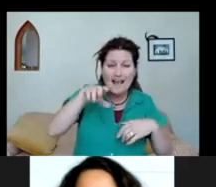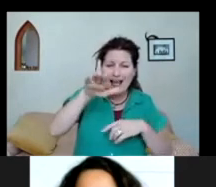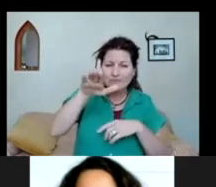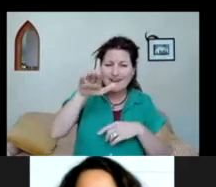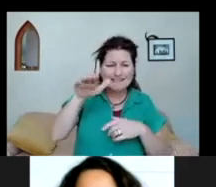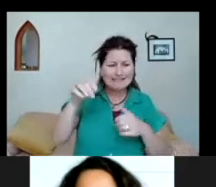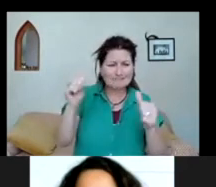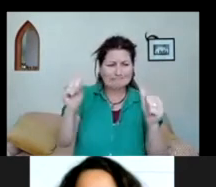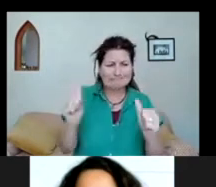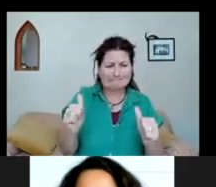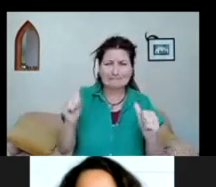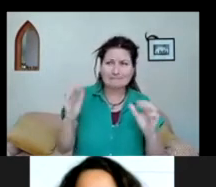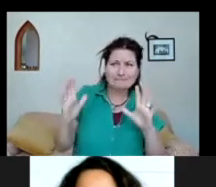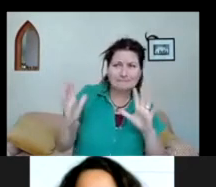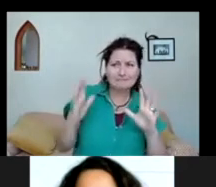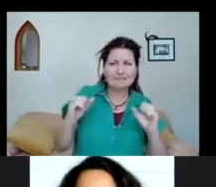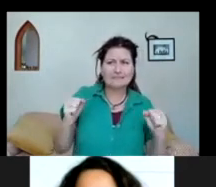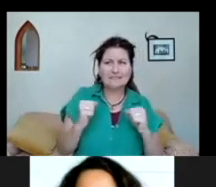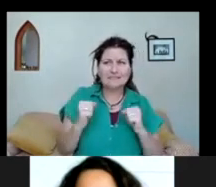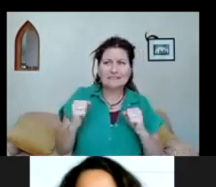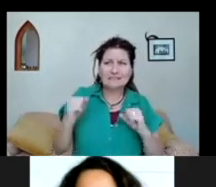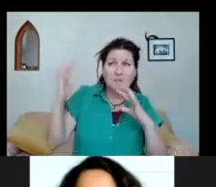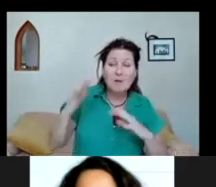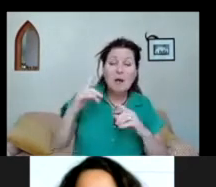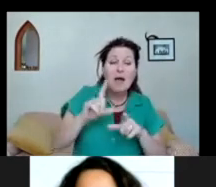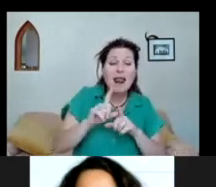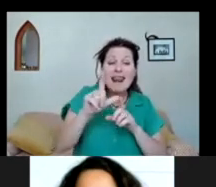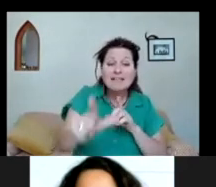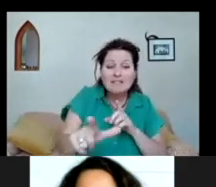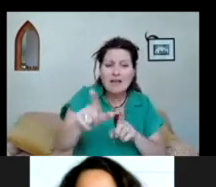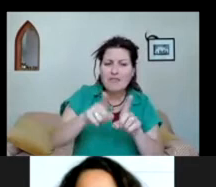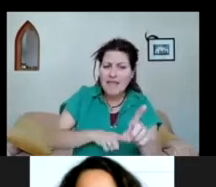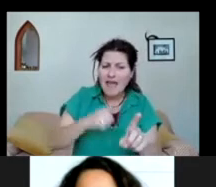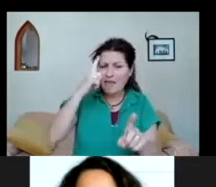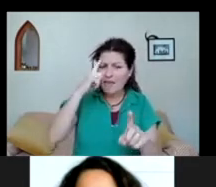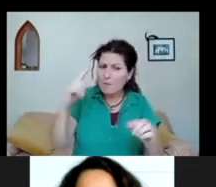later in the year, hopefully that might be more congenial. Yeah.